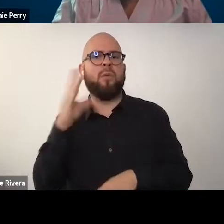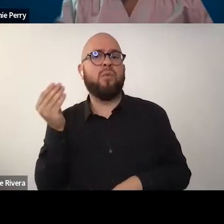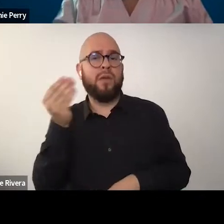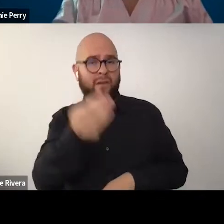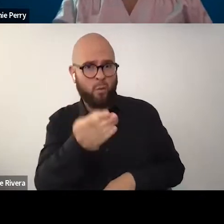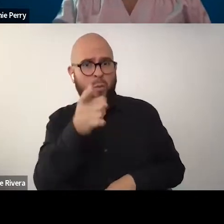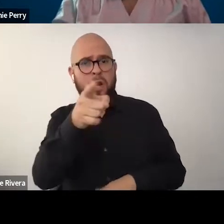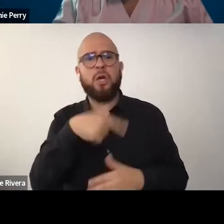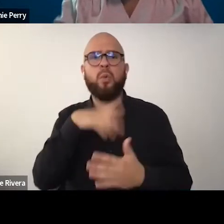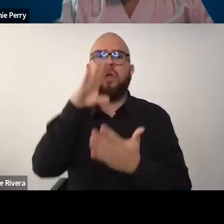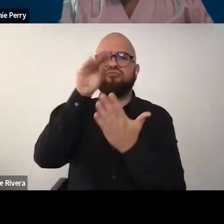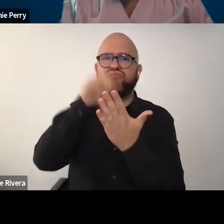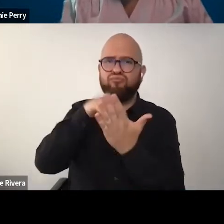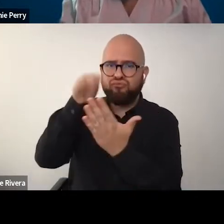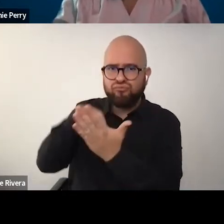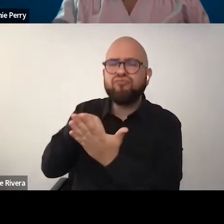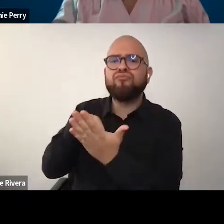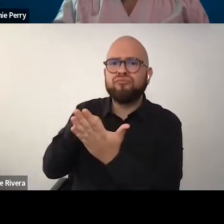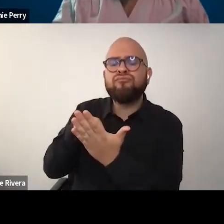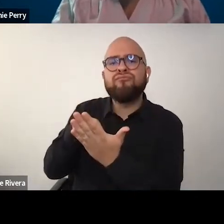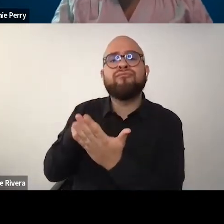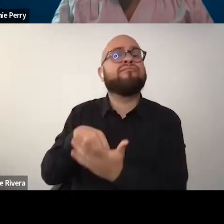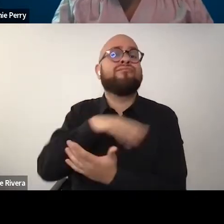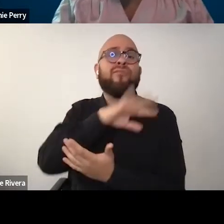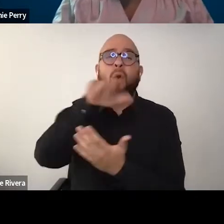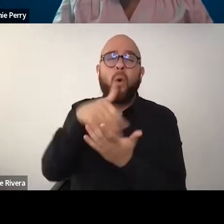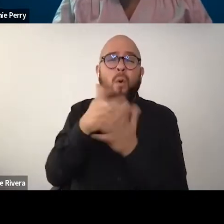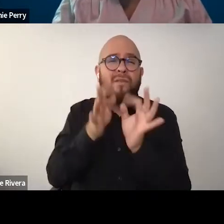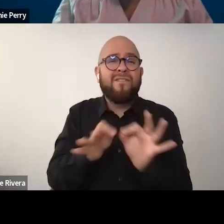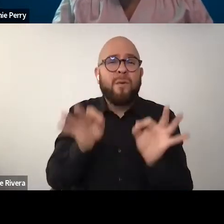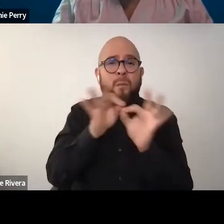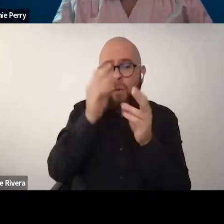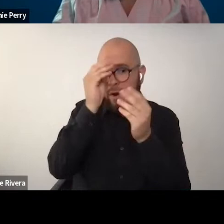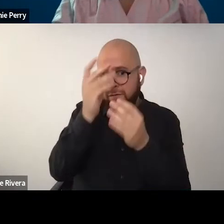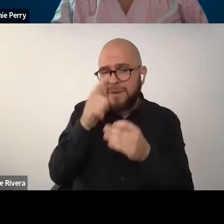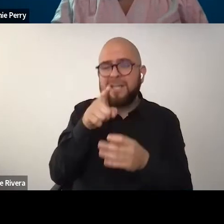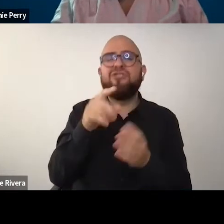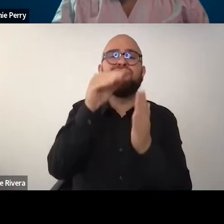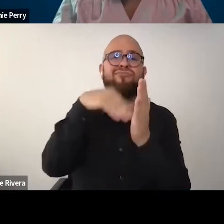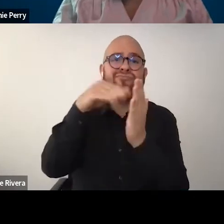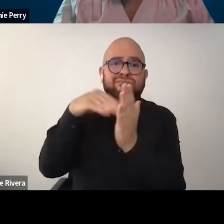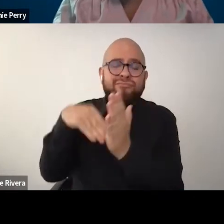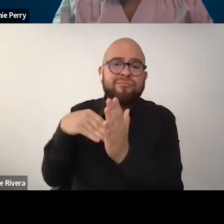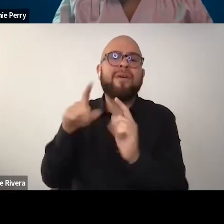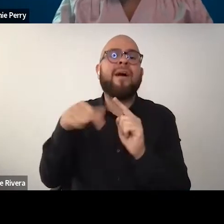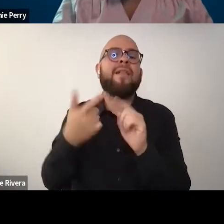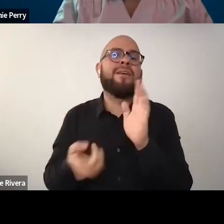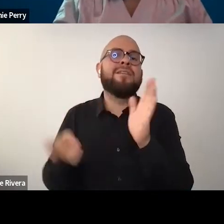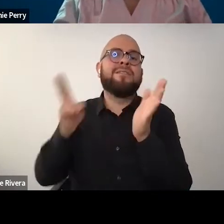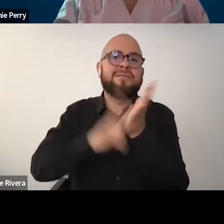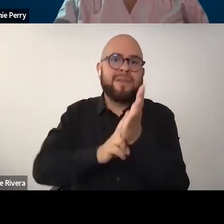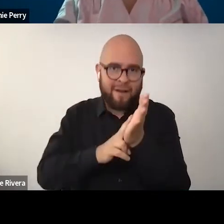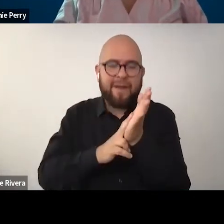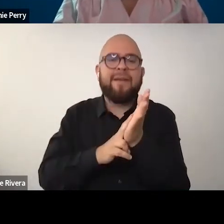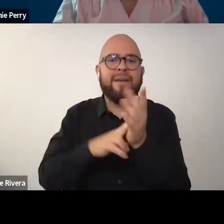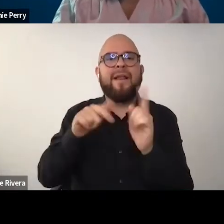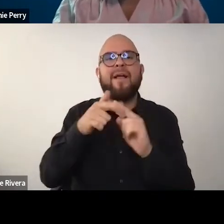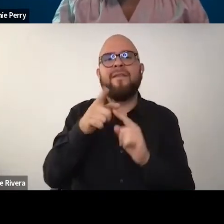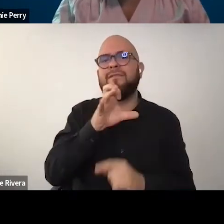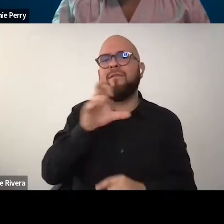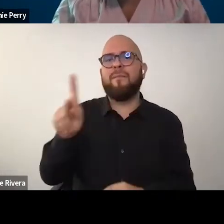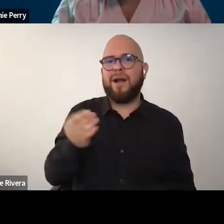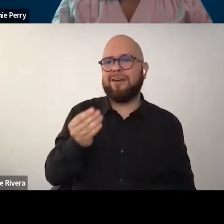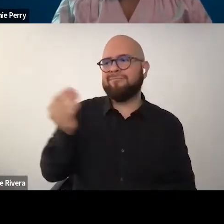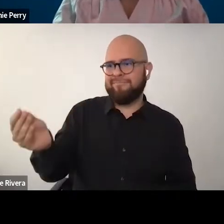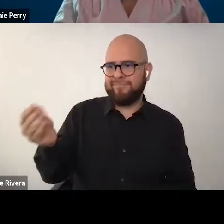complete. You will complete that with all the pertinent details, you'll sign it, and then you'll return it to the production, and they will also provide